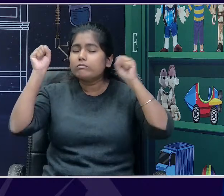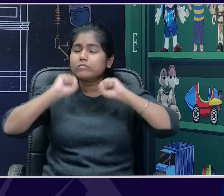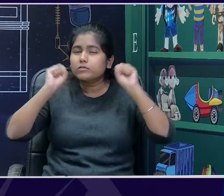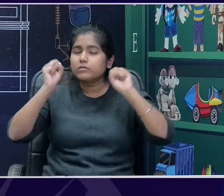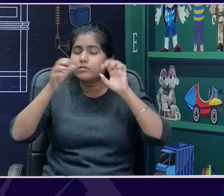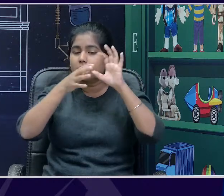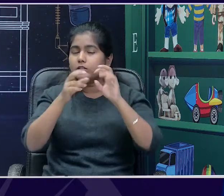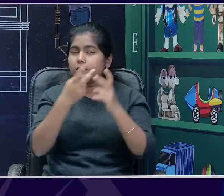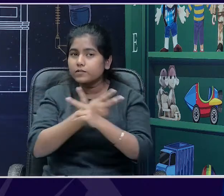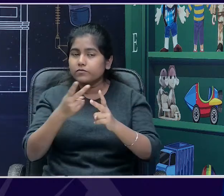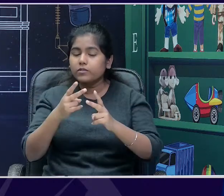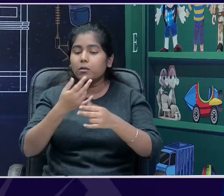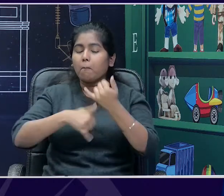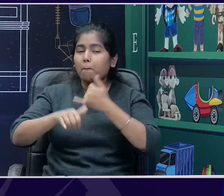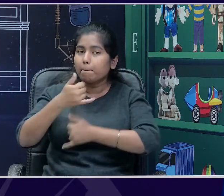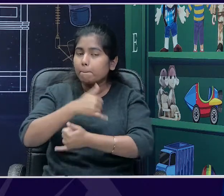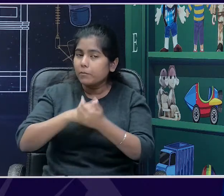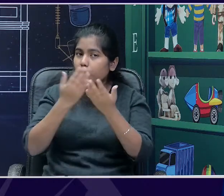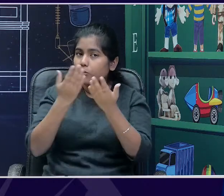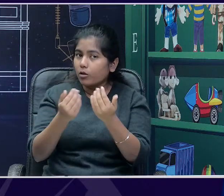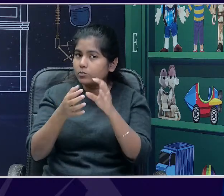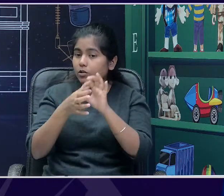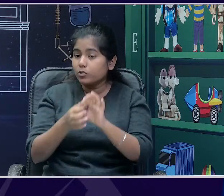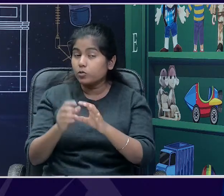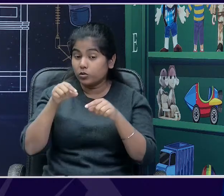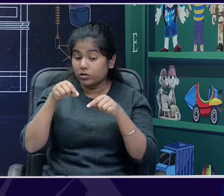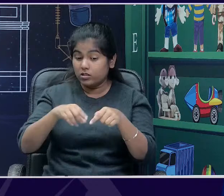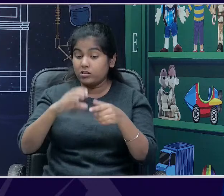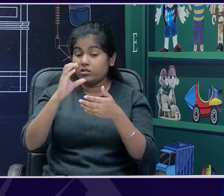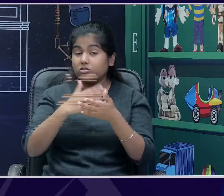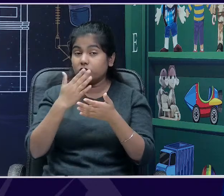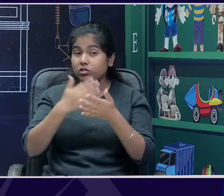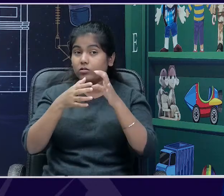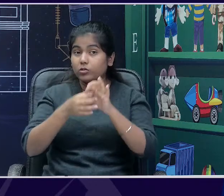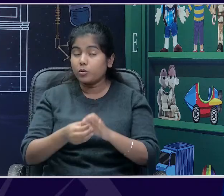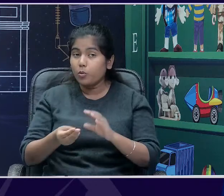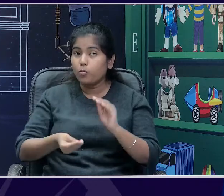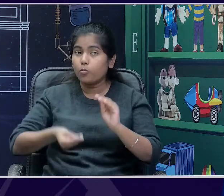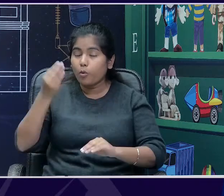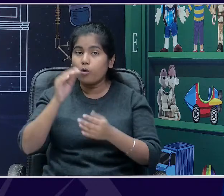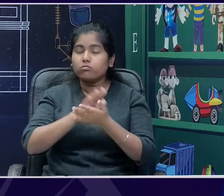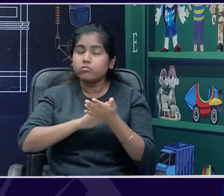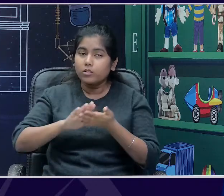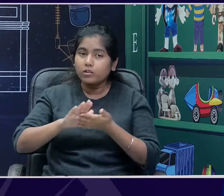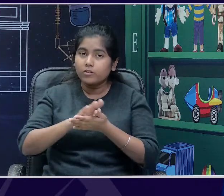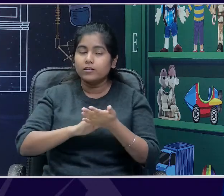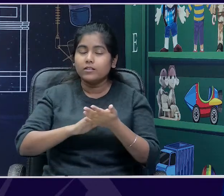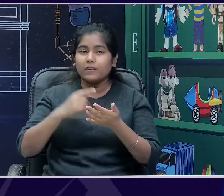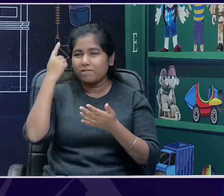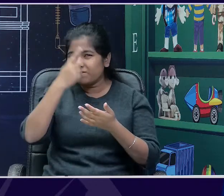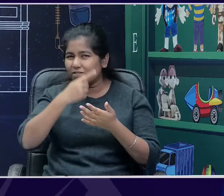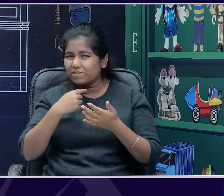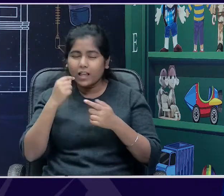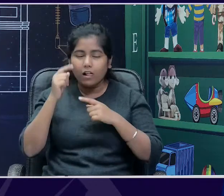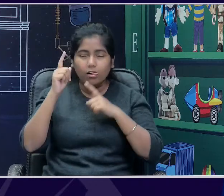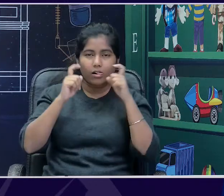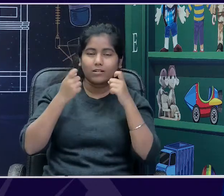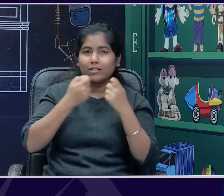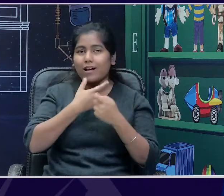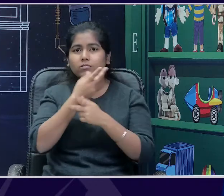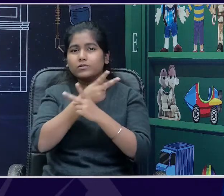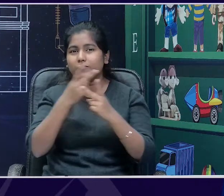lesson, as we see to make some tactile emojis and this